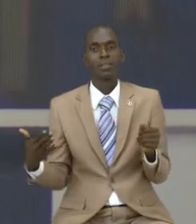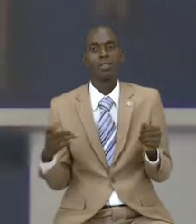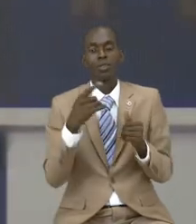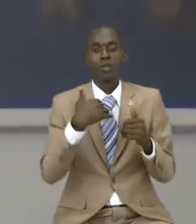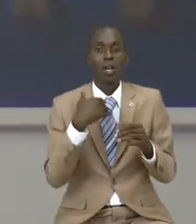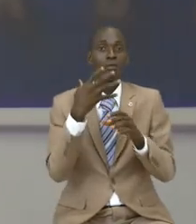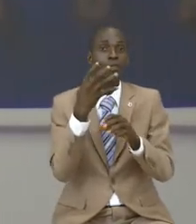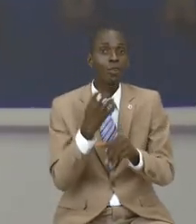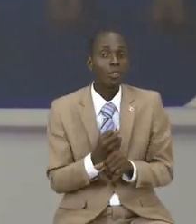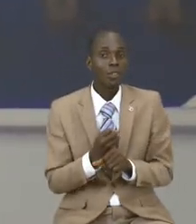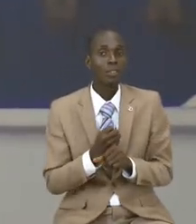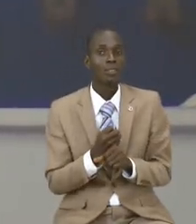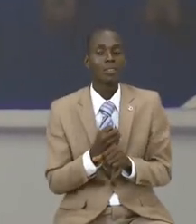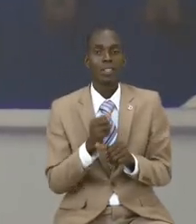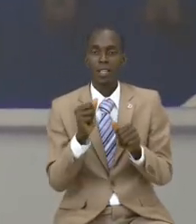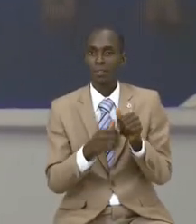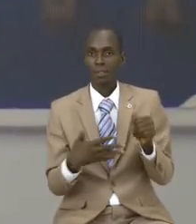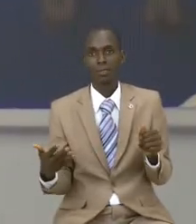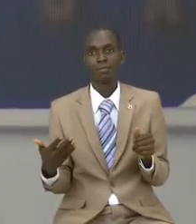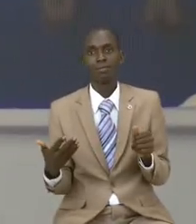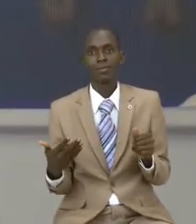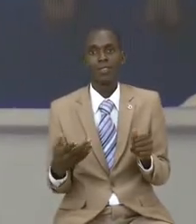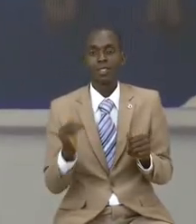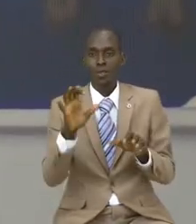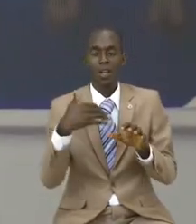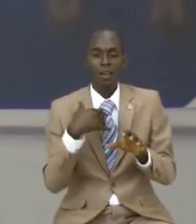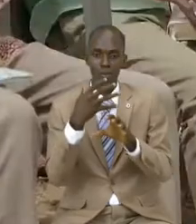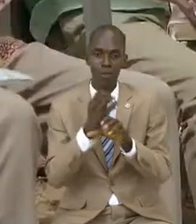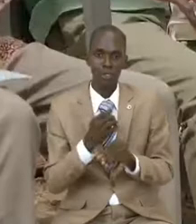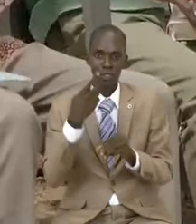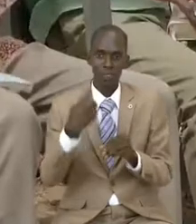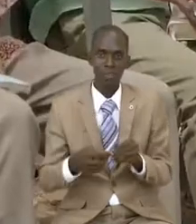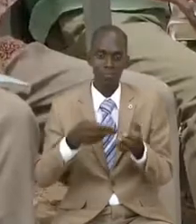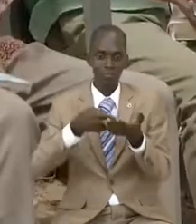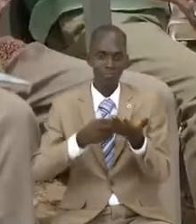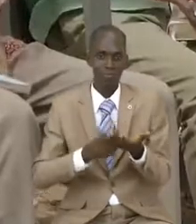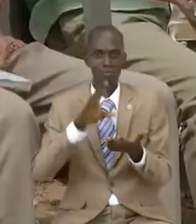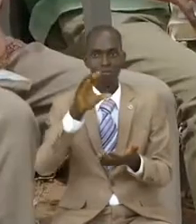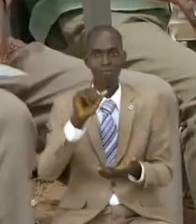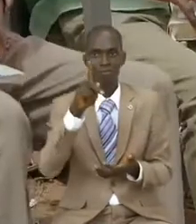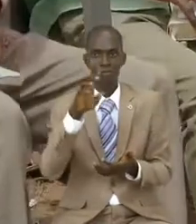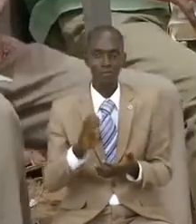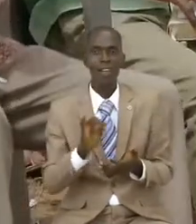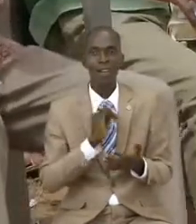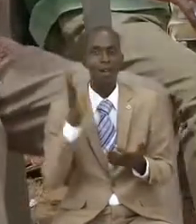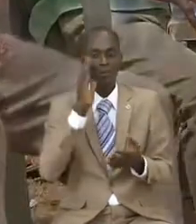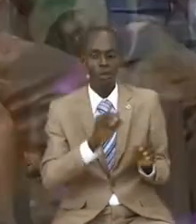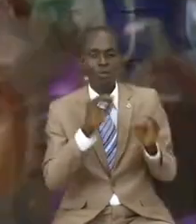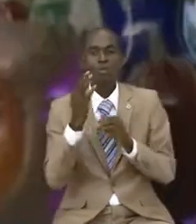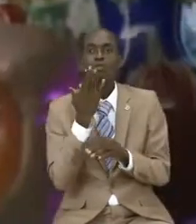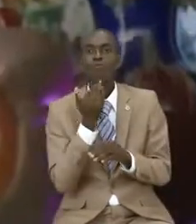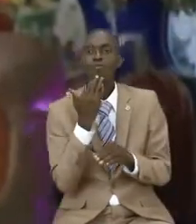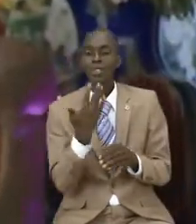I come to put some ice on that. Is that all right? So that you will lick